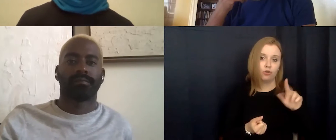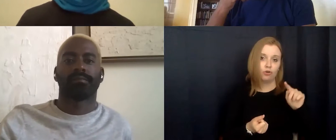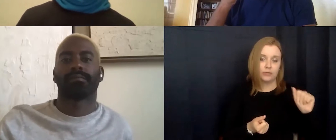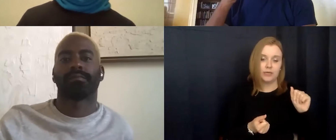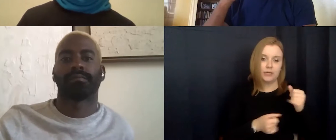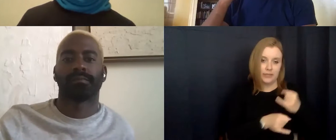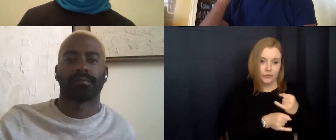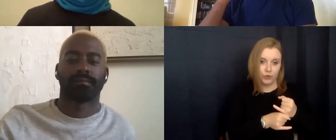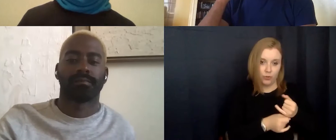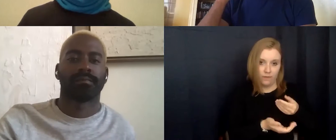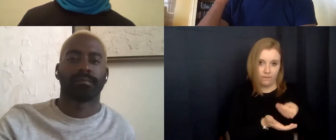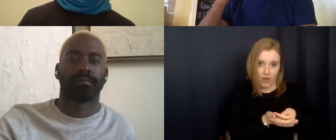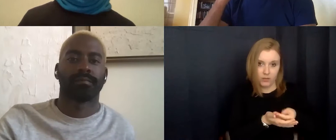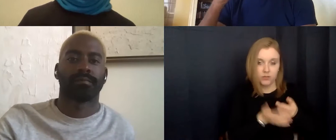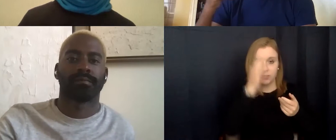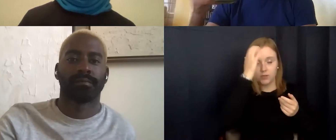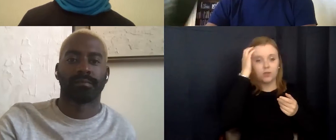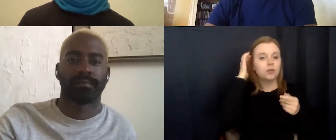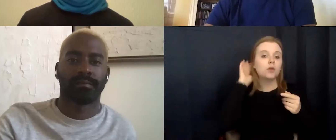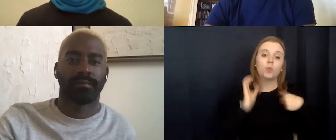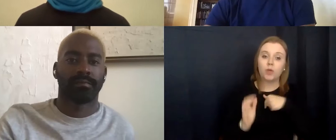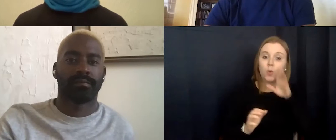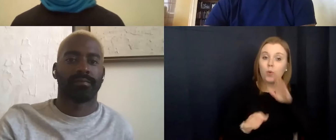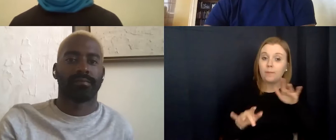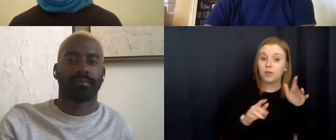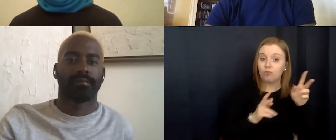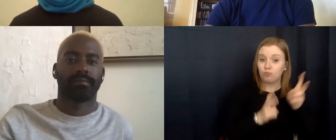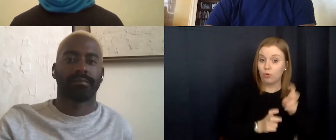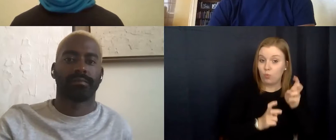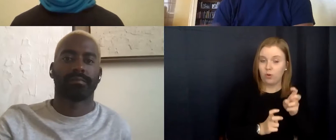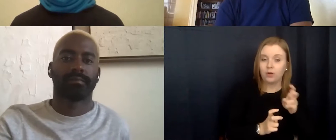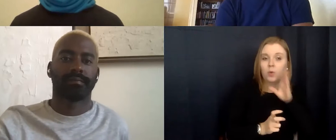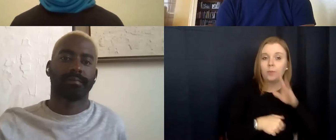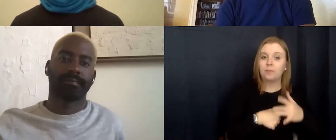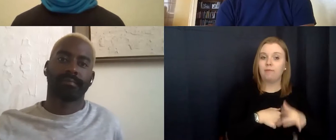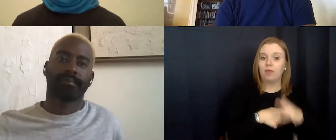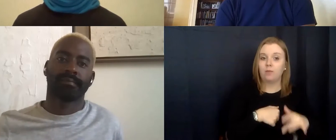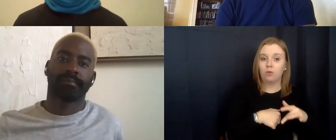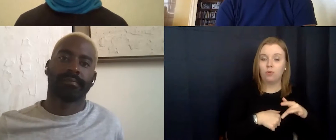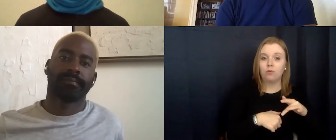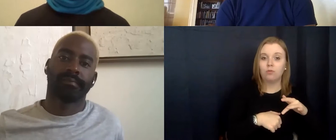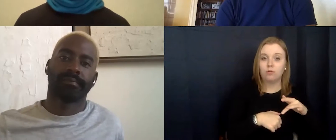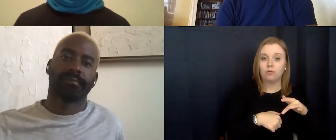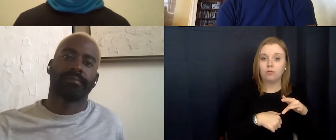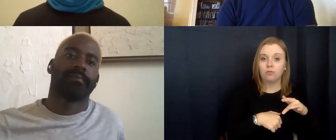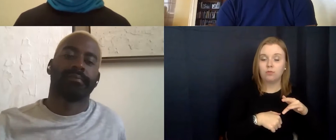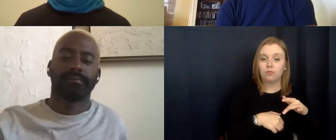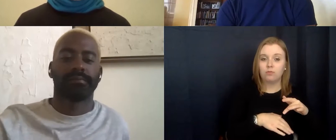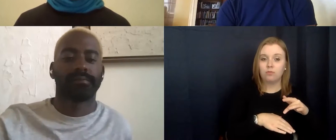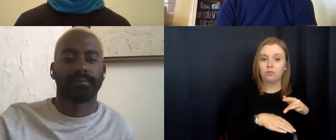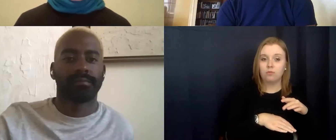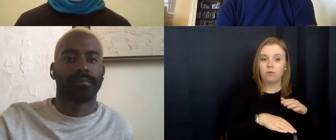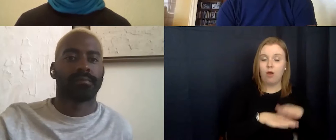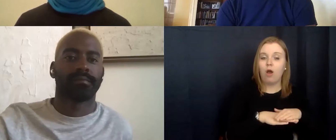And this will be recorded so that it can be available on the X-Dance Festival